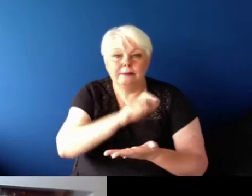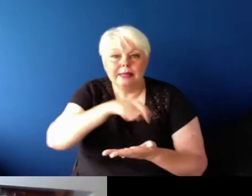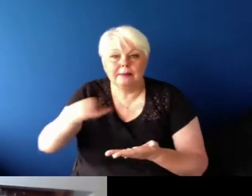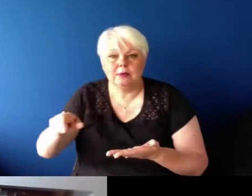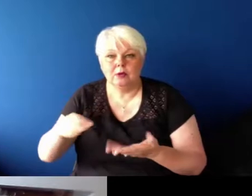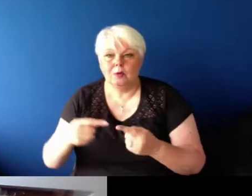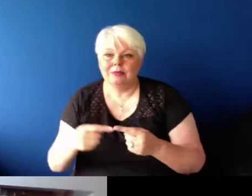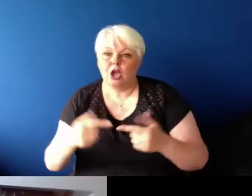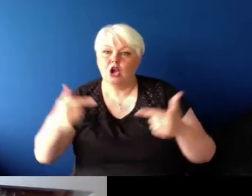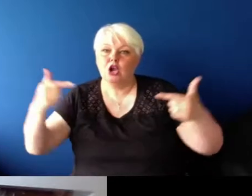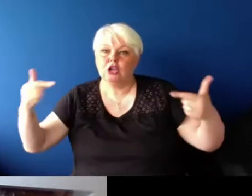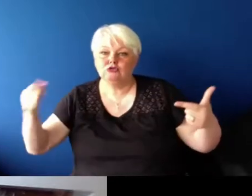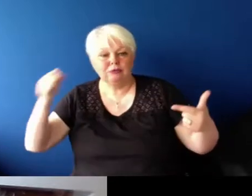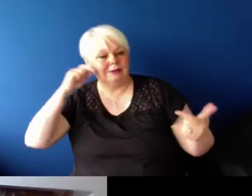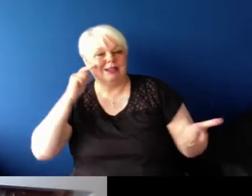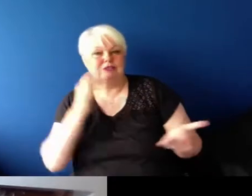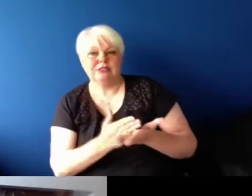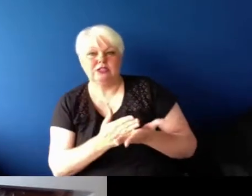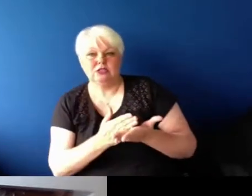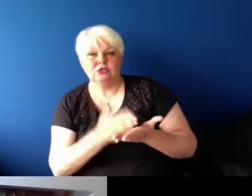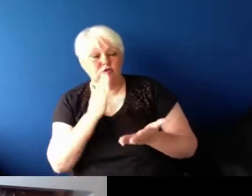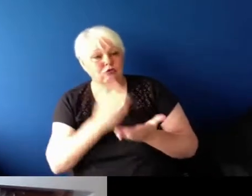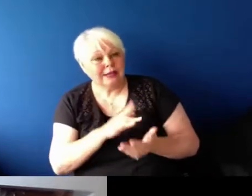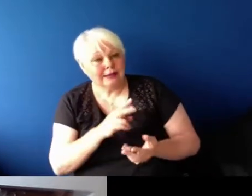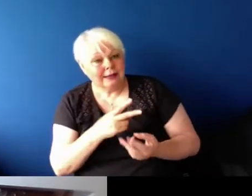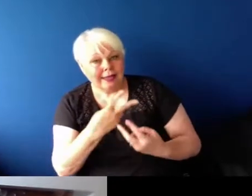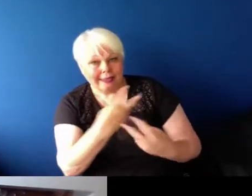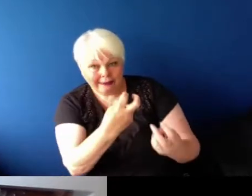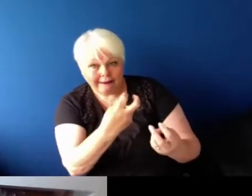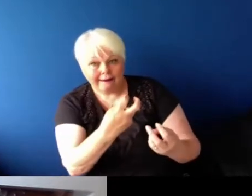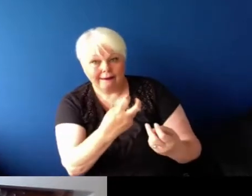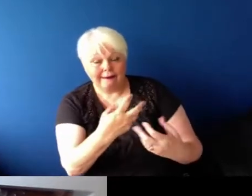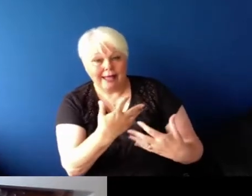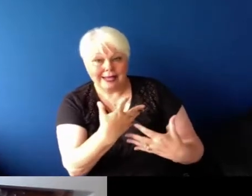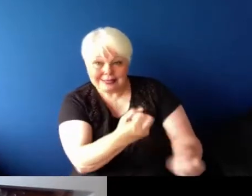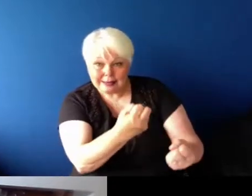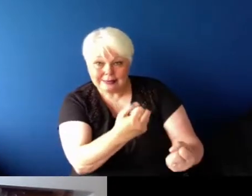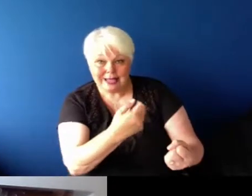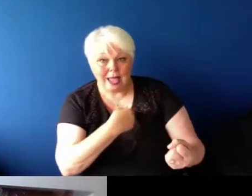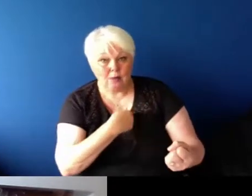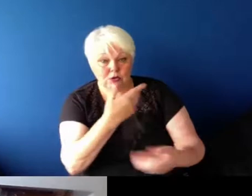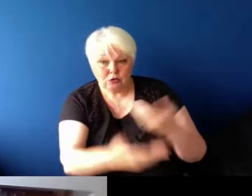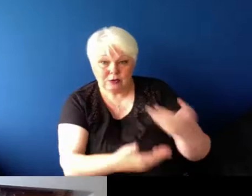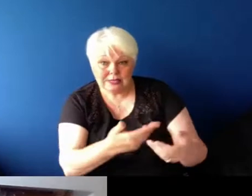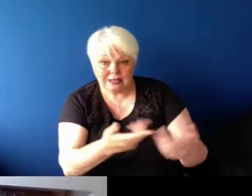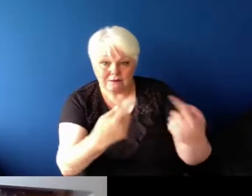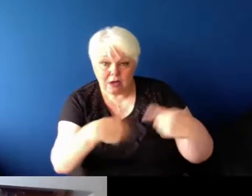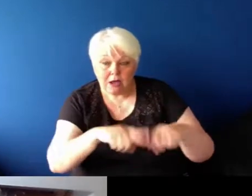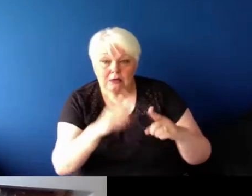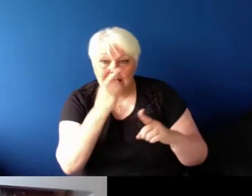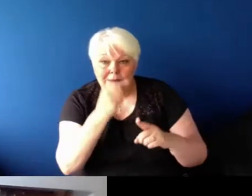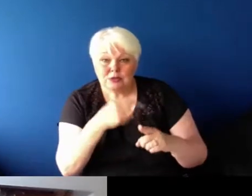contrary convictions to really hear and accept our stories and for us to accept that they won't or can't?